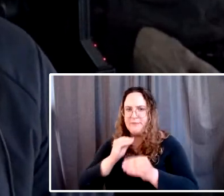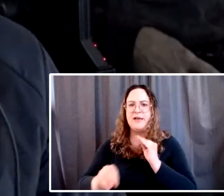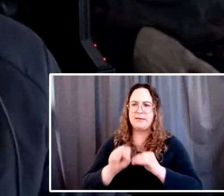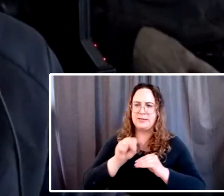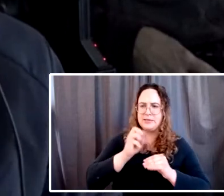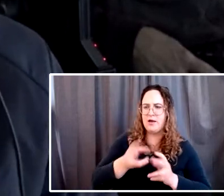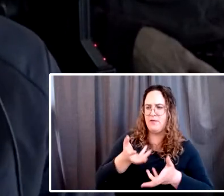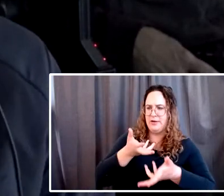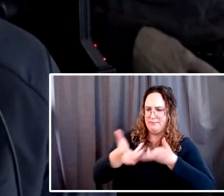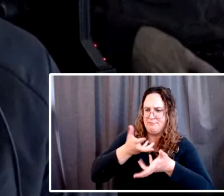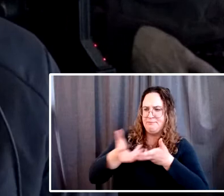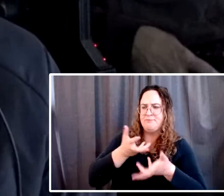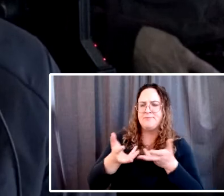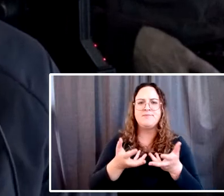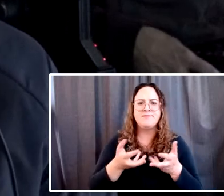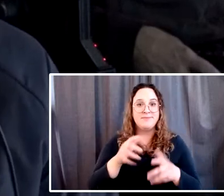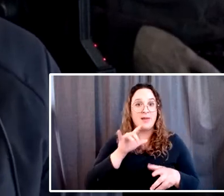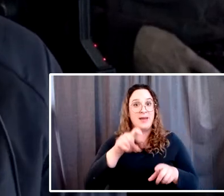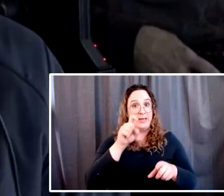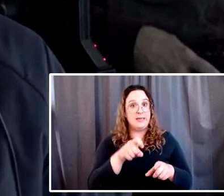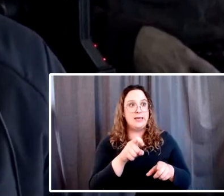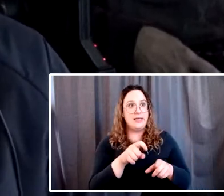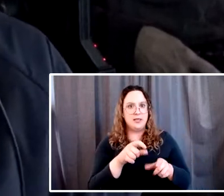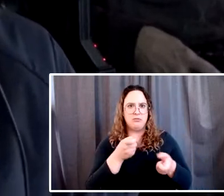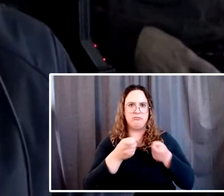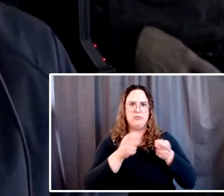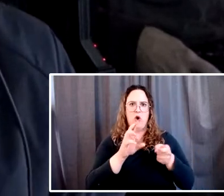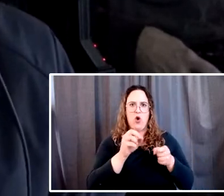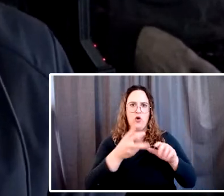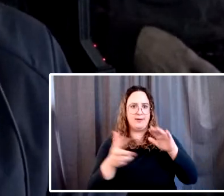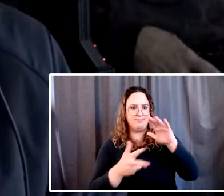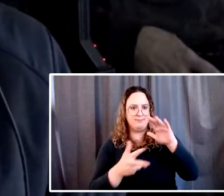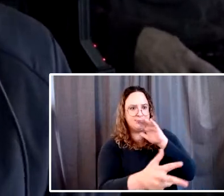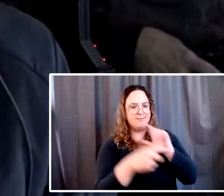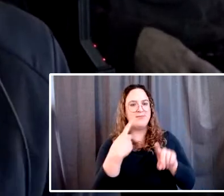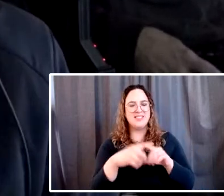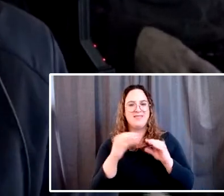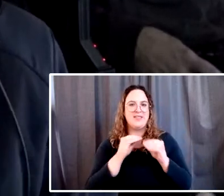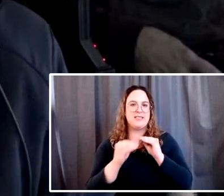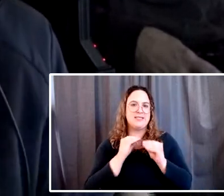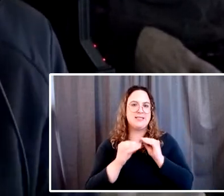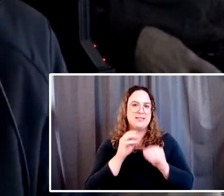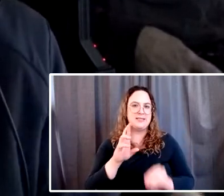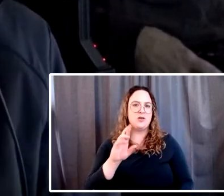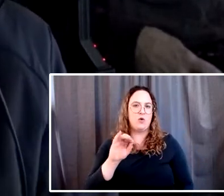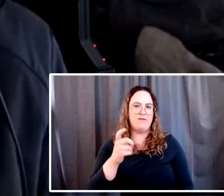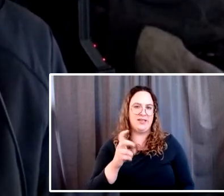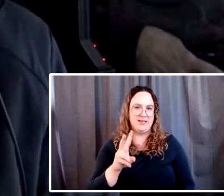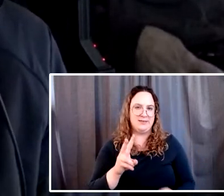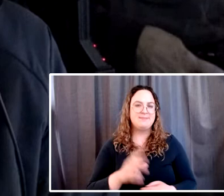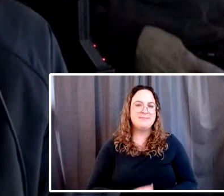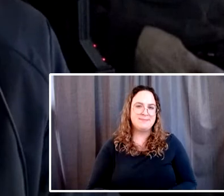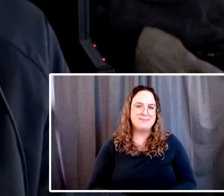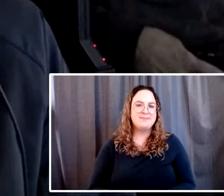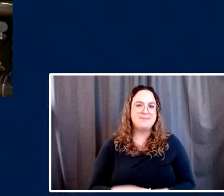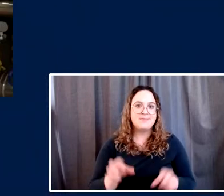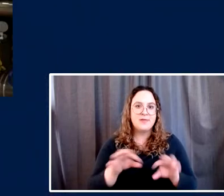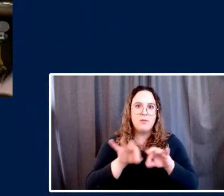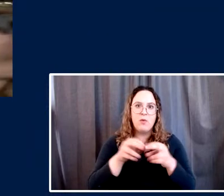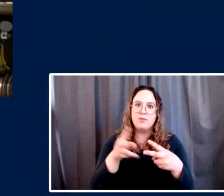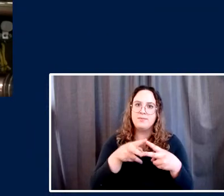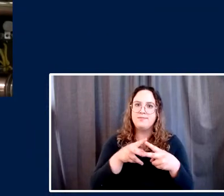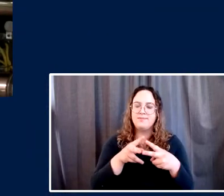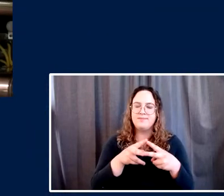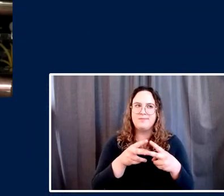ROV, but we also work and repair the ROV. And so it's really important to have one of those two aspects. And